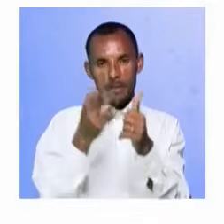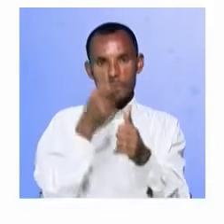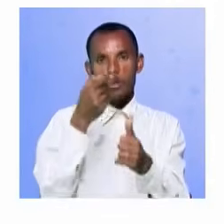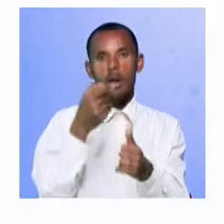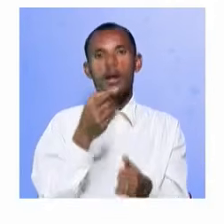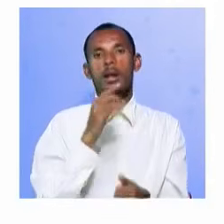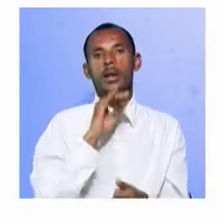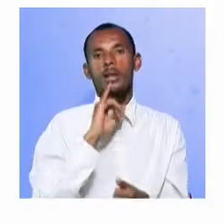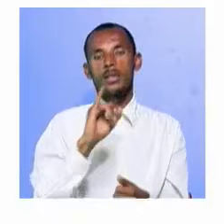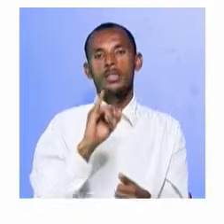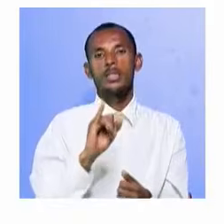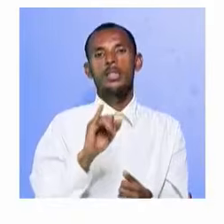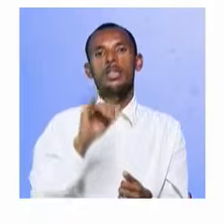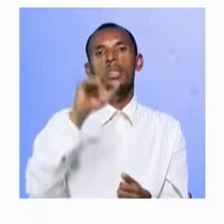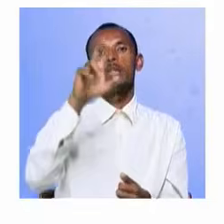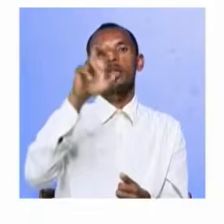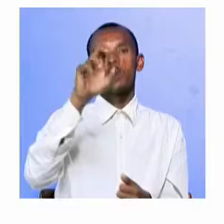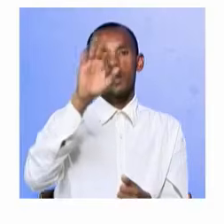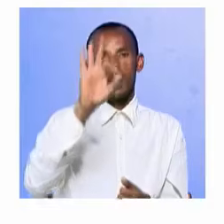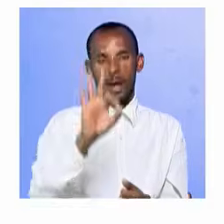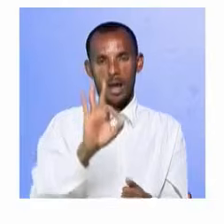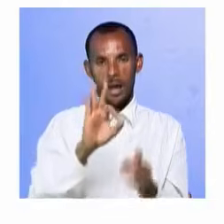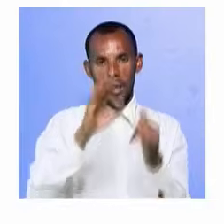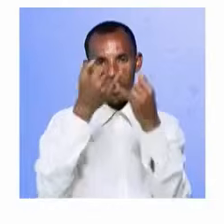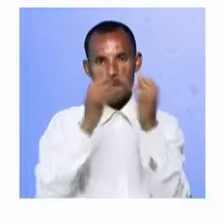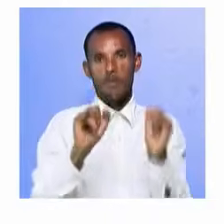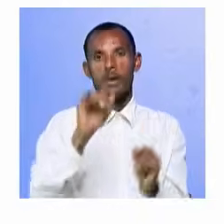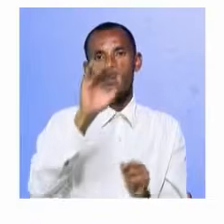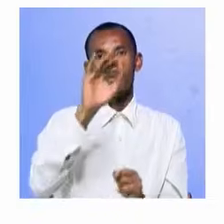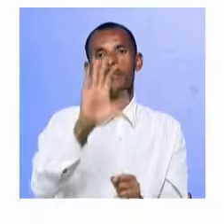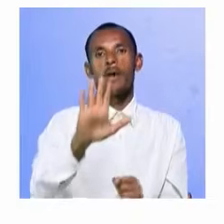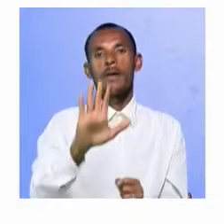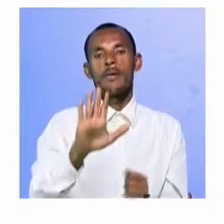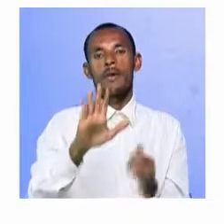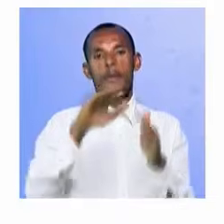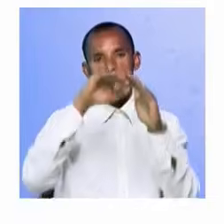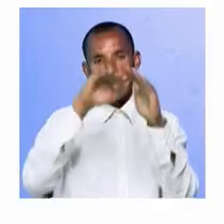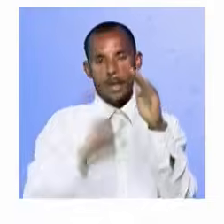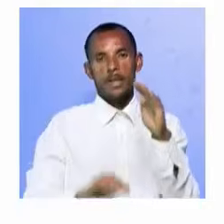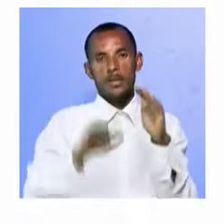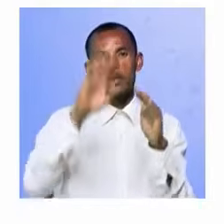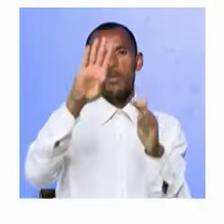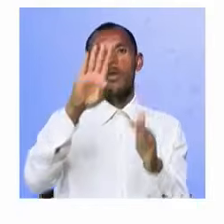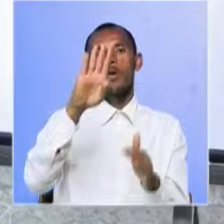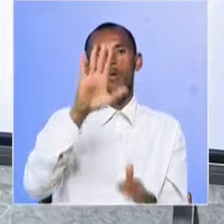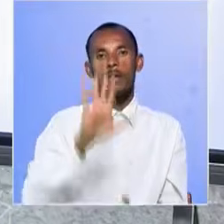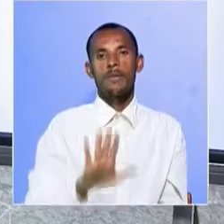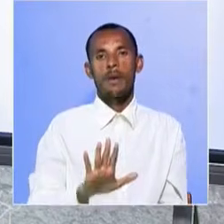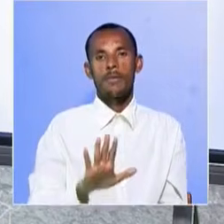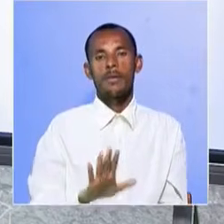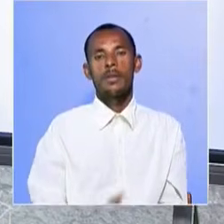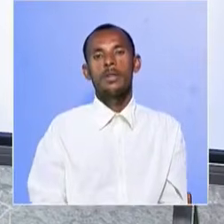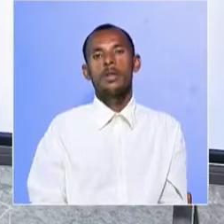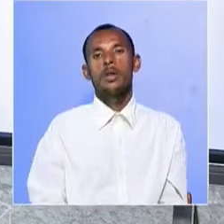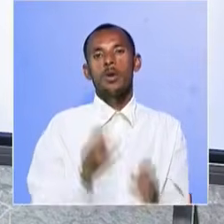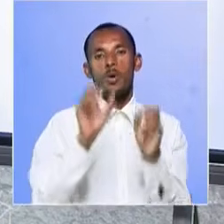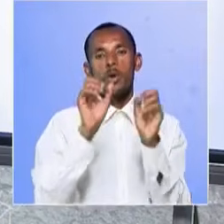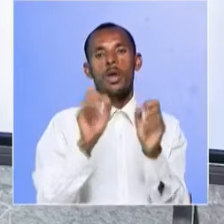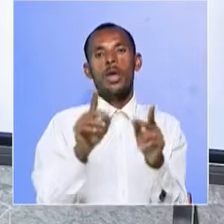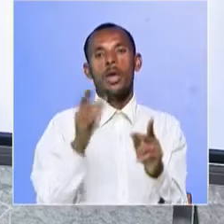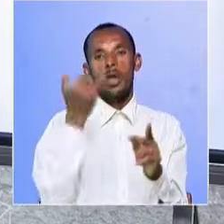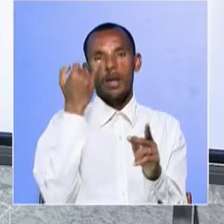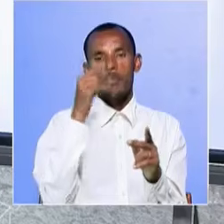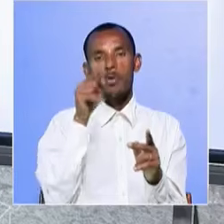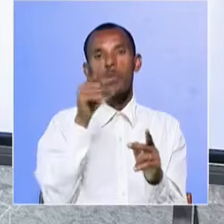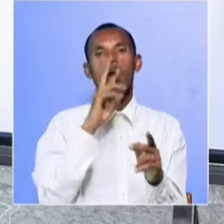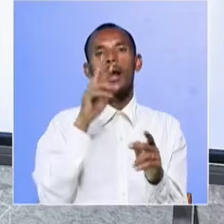is 29 over 5 minus 4 over 5. Okay, if